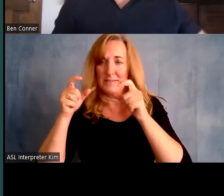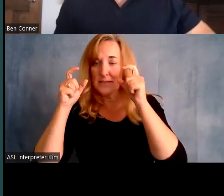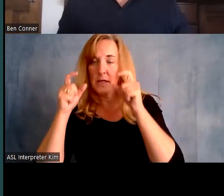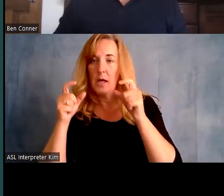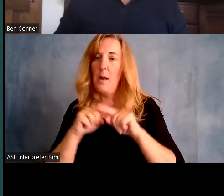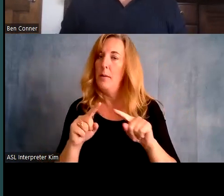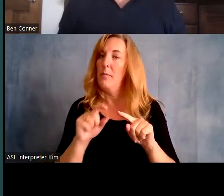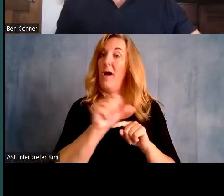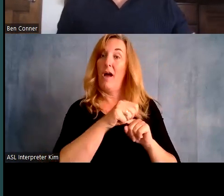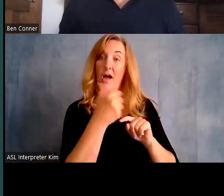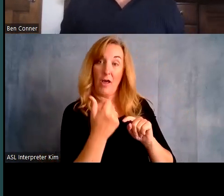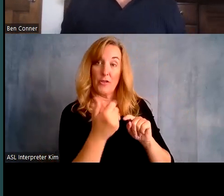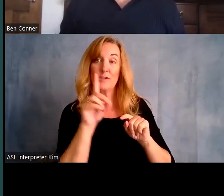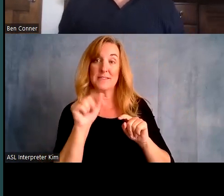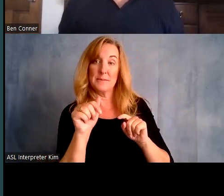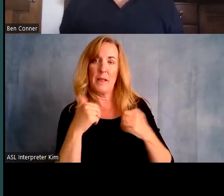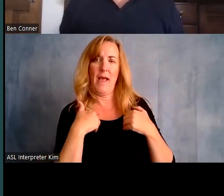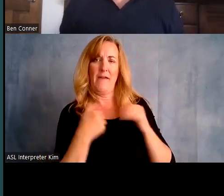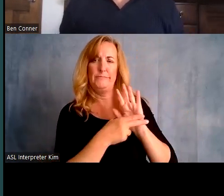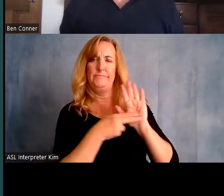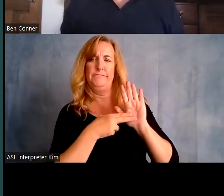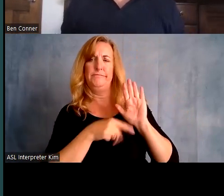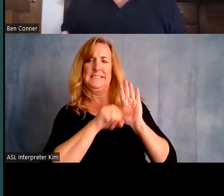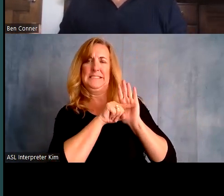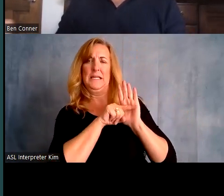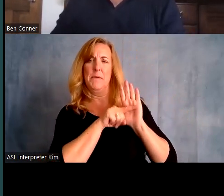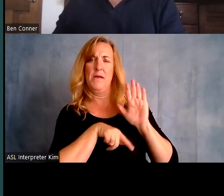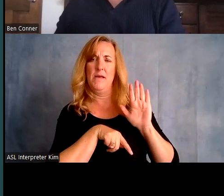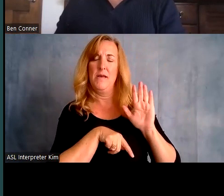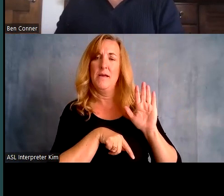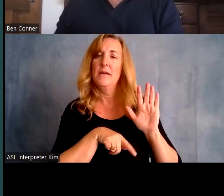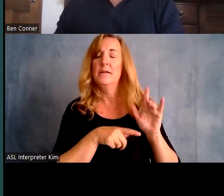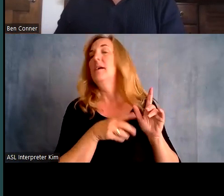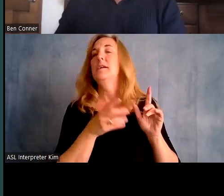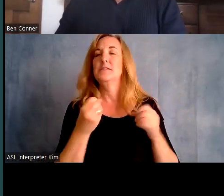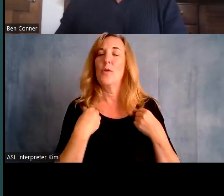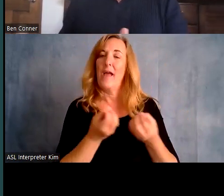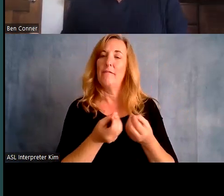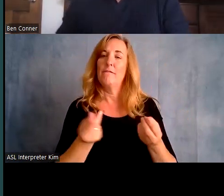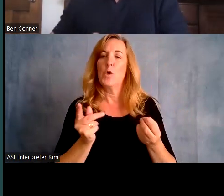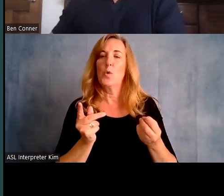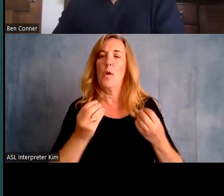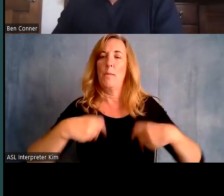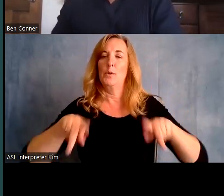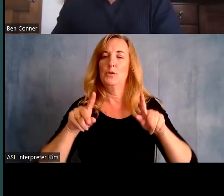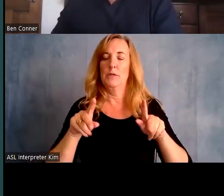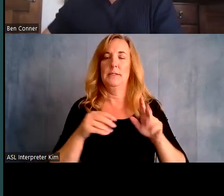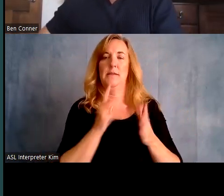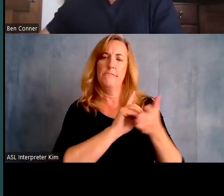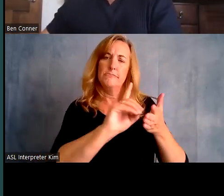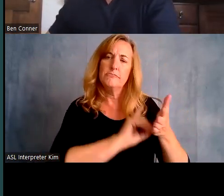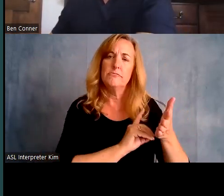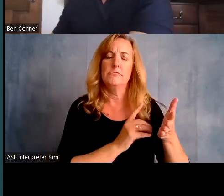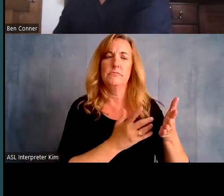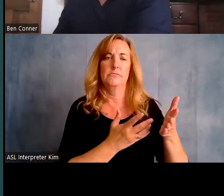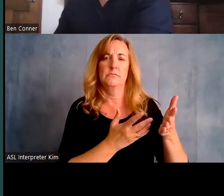are stigmatized, and there are other disabling conditions that give you fewer opportunities. Or even if you get the opportunities, you can't